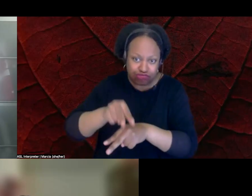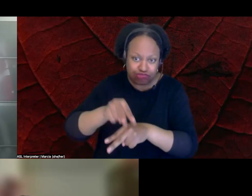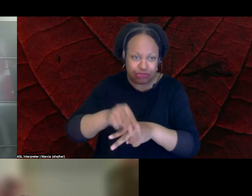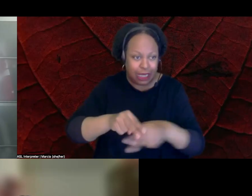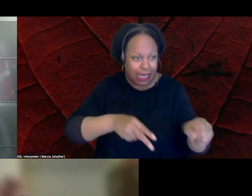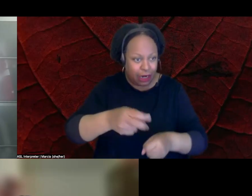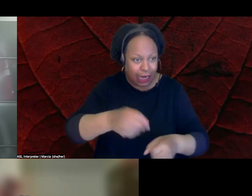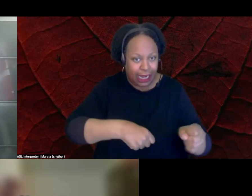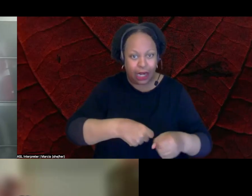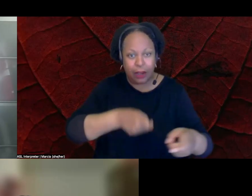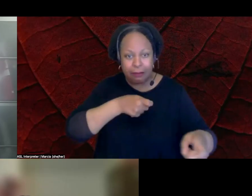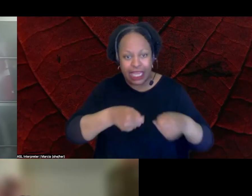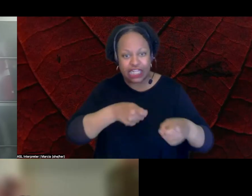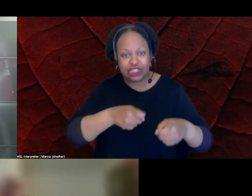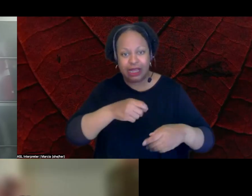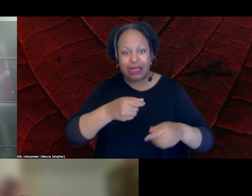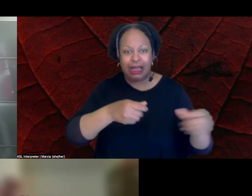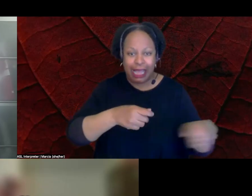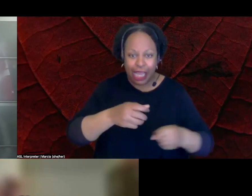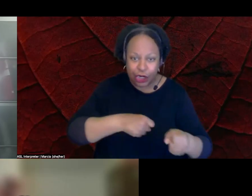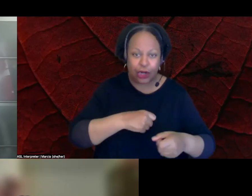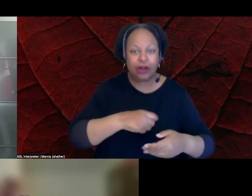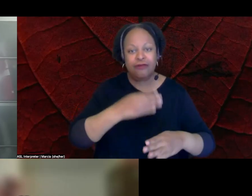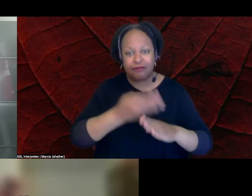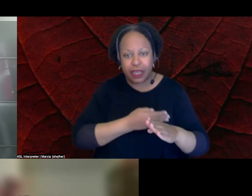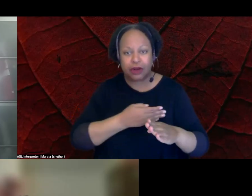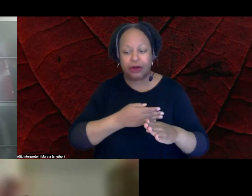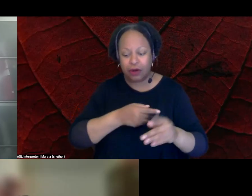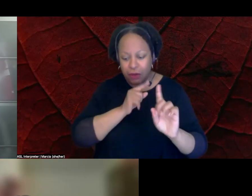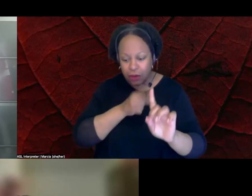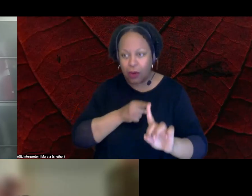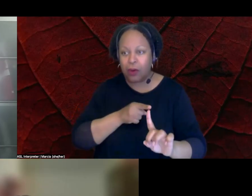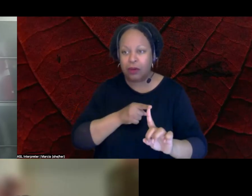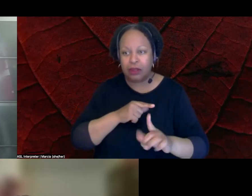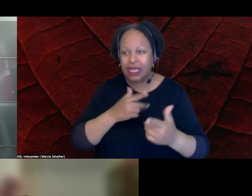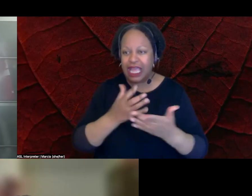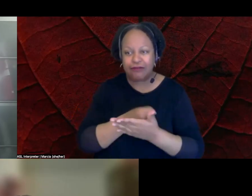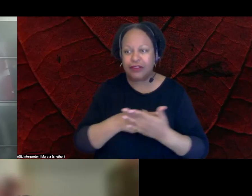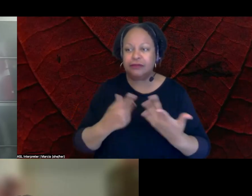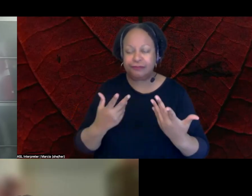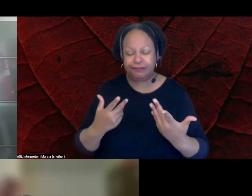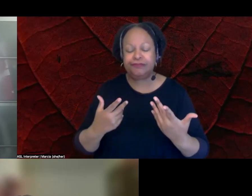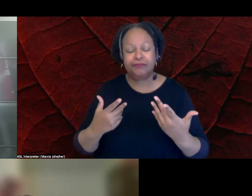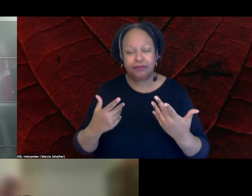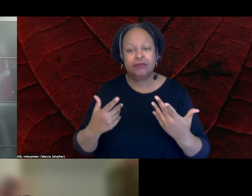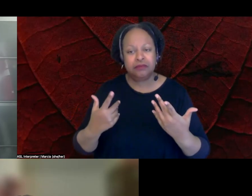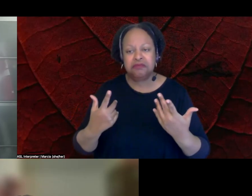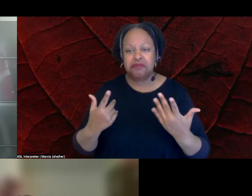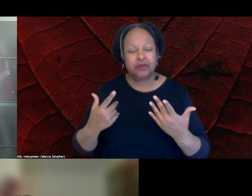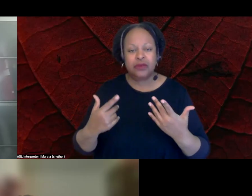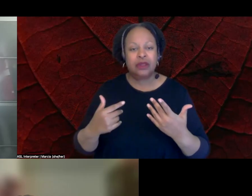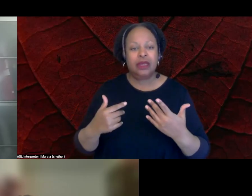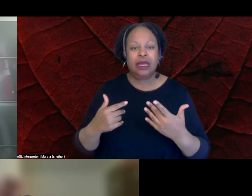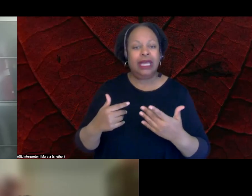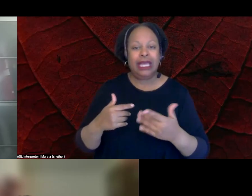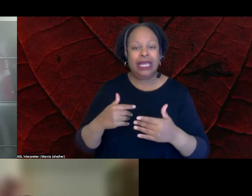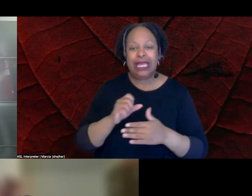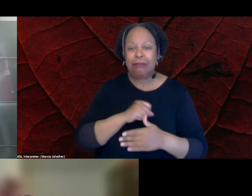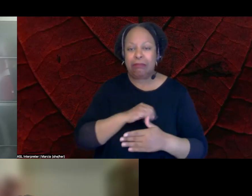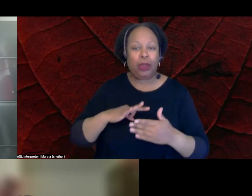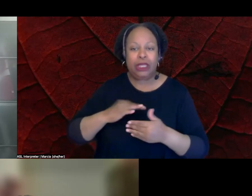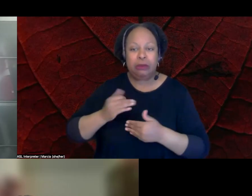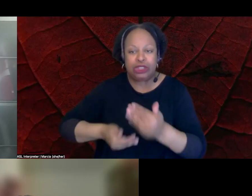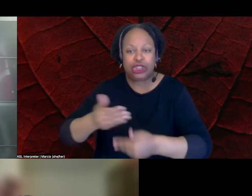and firing and management of employees and goal settings and sort of standard employee procedures and an employee handbook. So things like